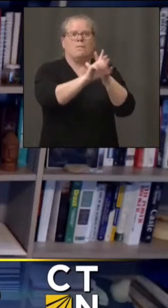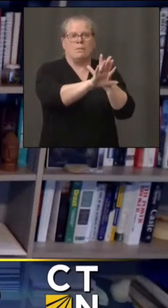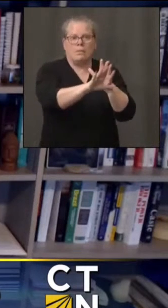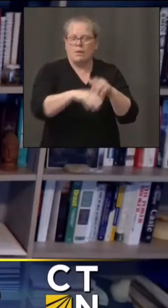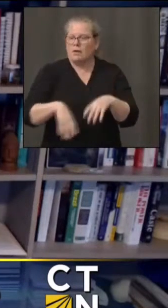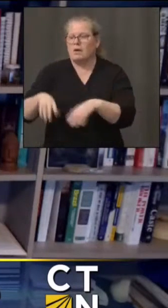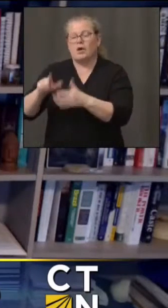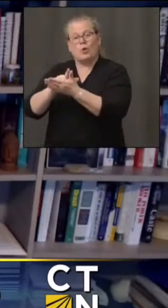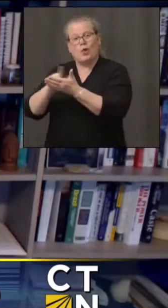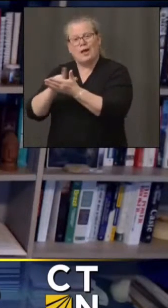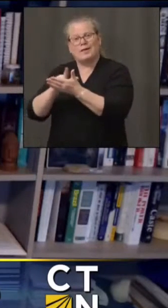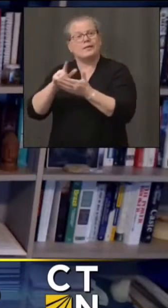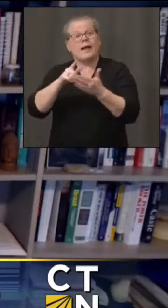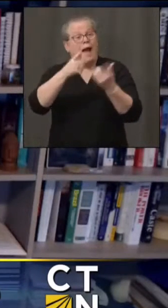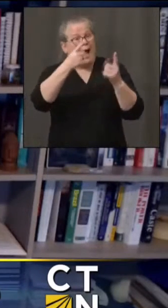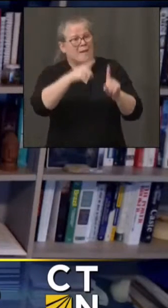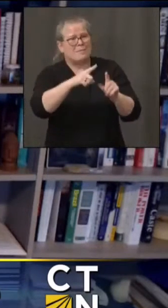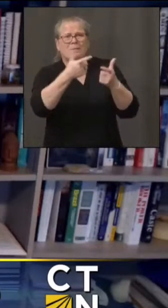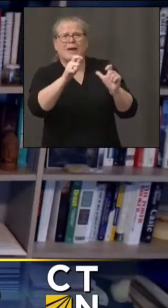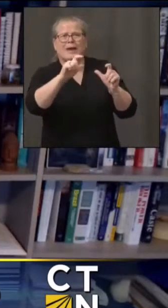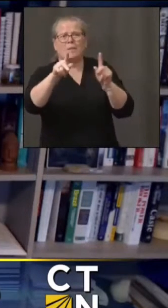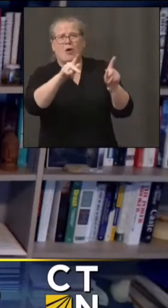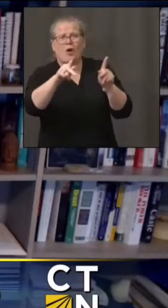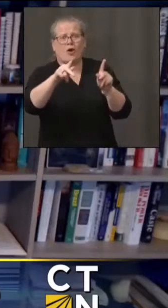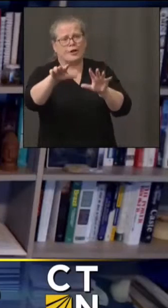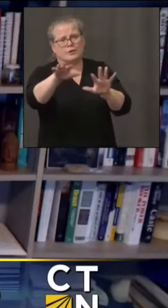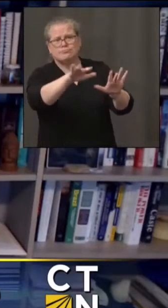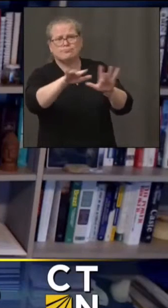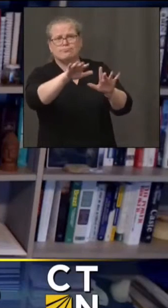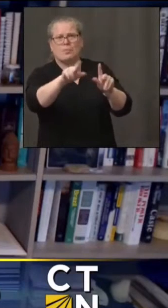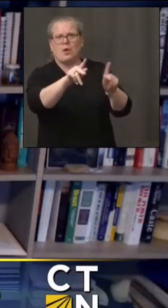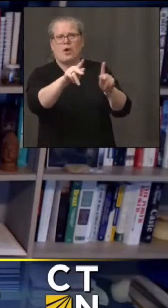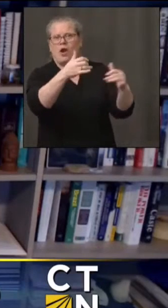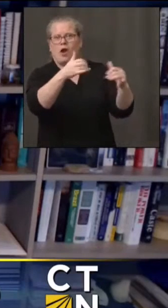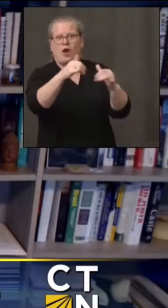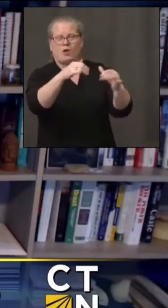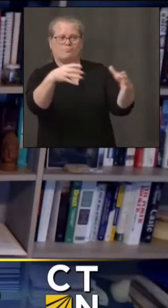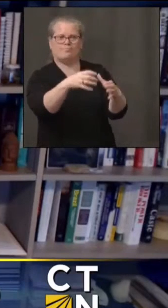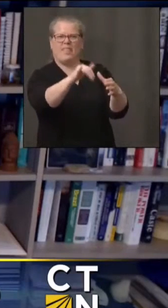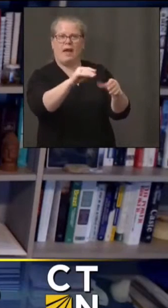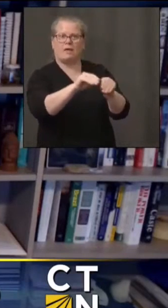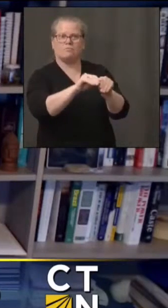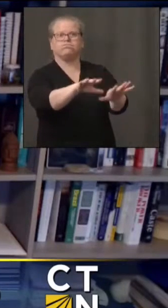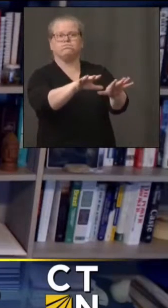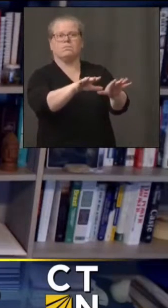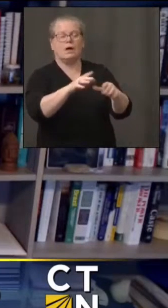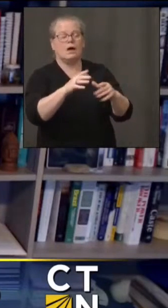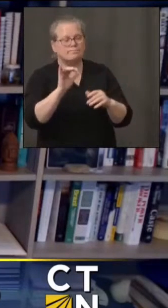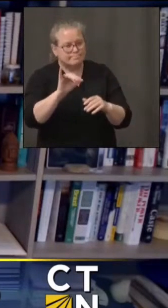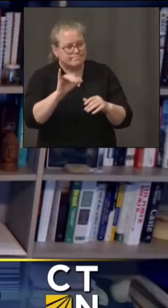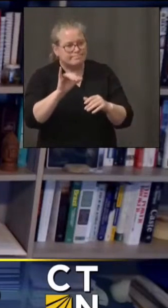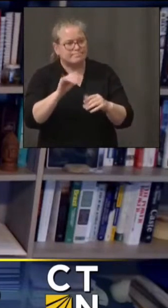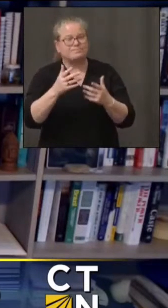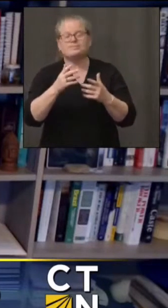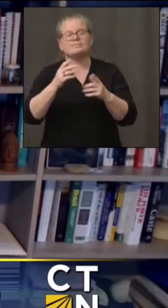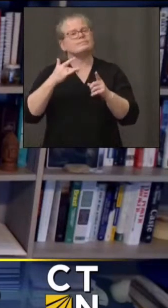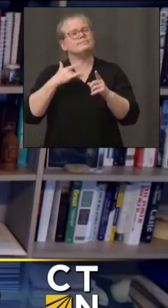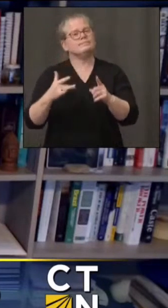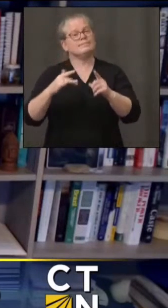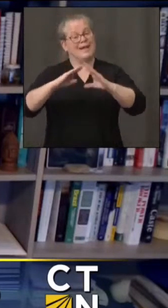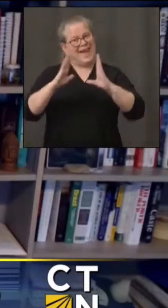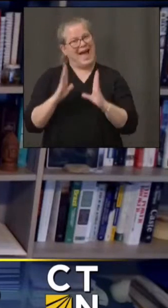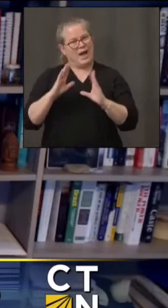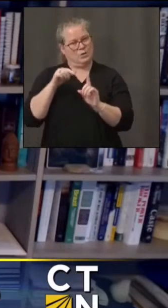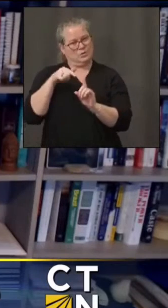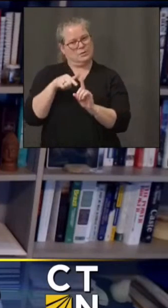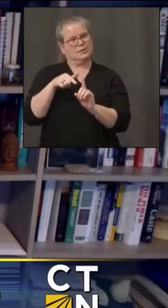would just, go back to what Josh said. It's not necessarily the small family gathering, like the household, but it's actually the larger